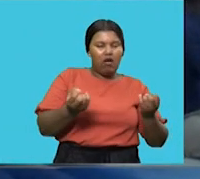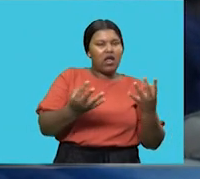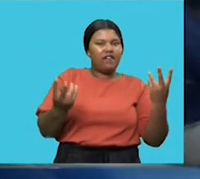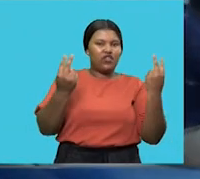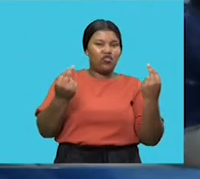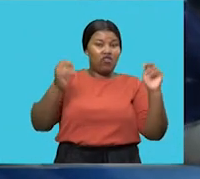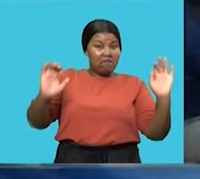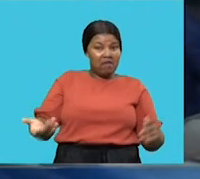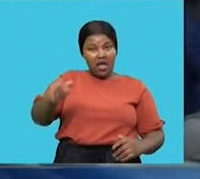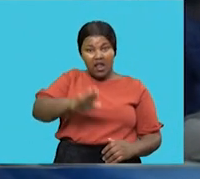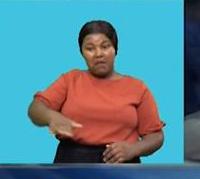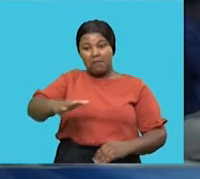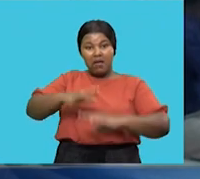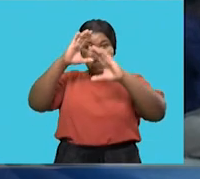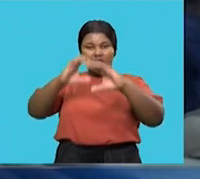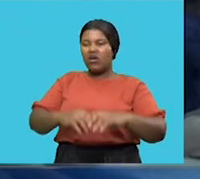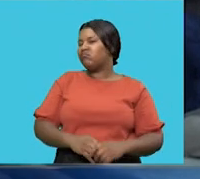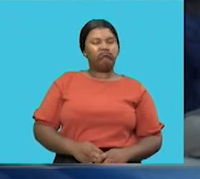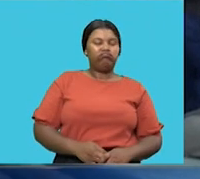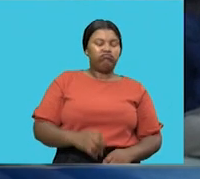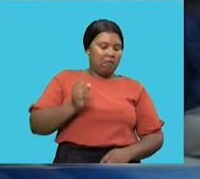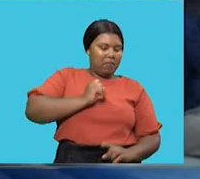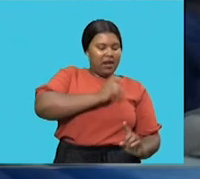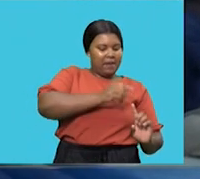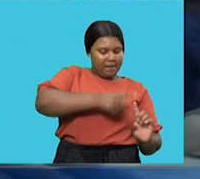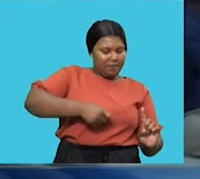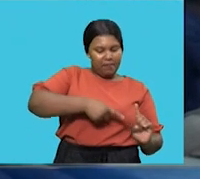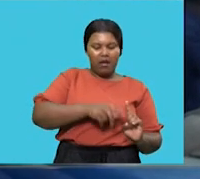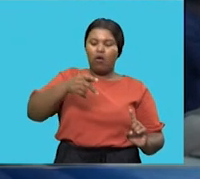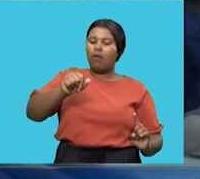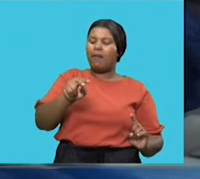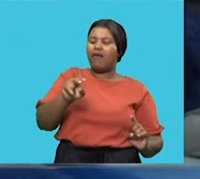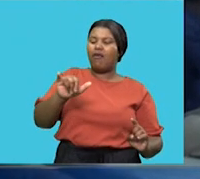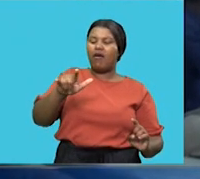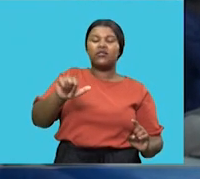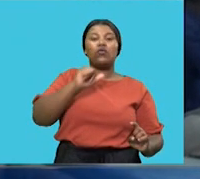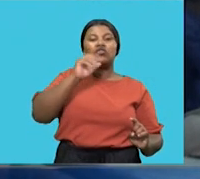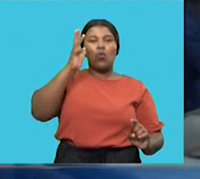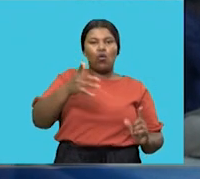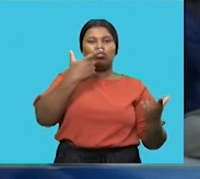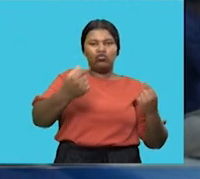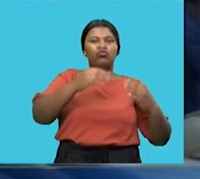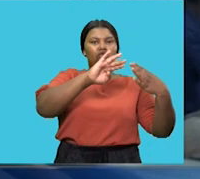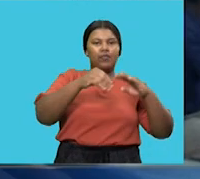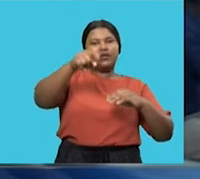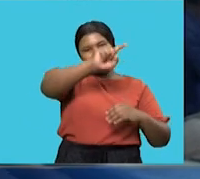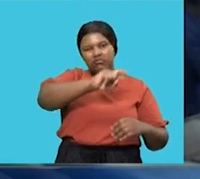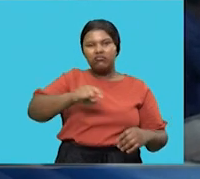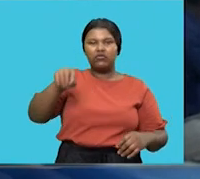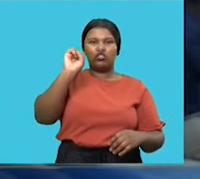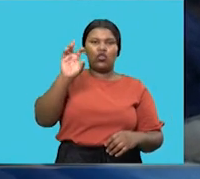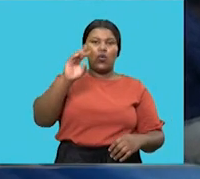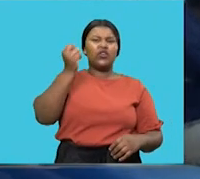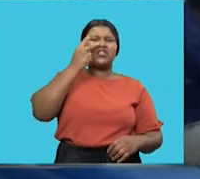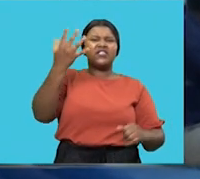lena uhulumeni wesifundazwe akazinikele kuyenzeni ezindaweni ezahlukahlukene kuze kuliwe nenkinga yogesi njengoba ebonakele ekhanyisa